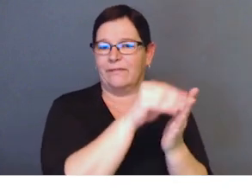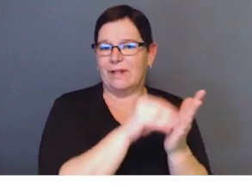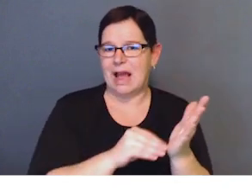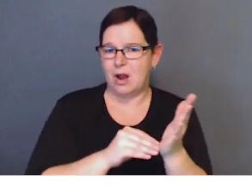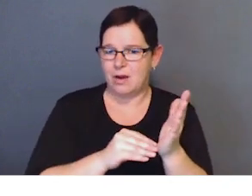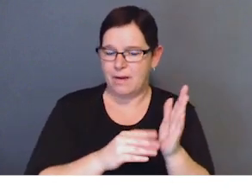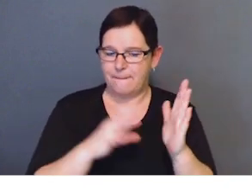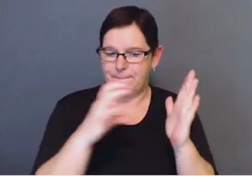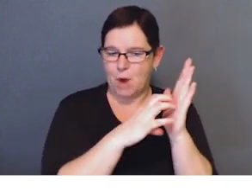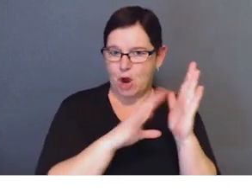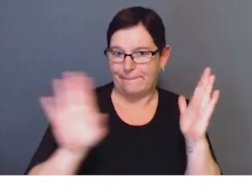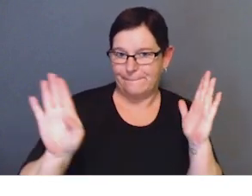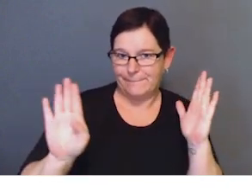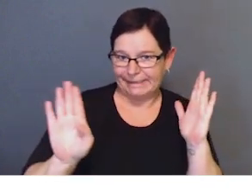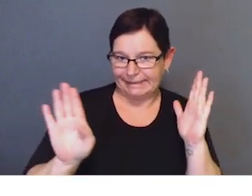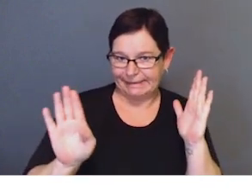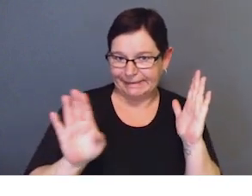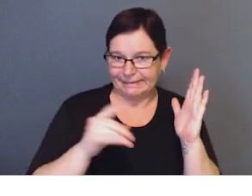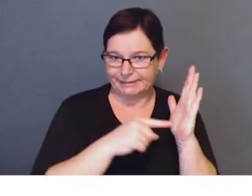T2201.